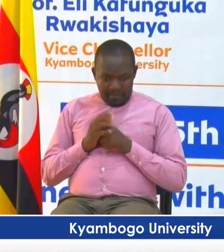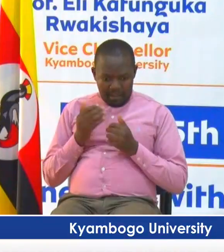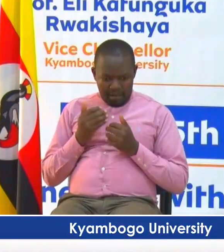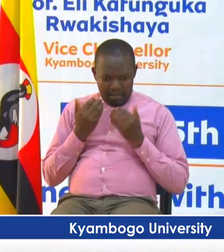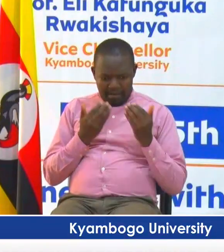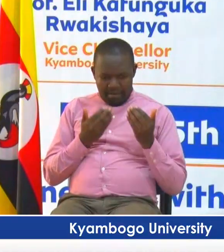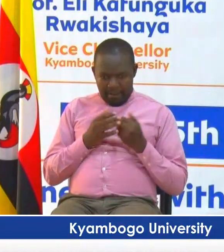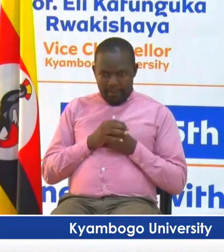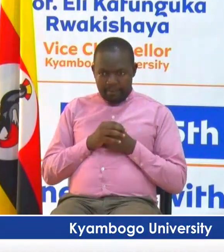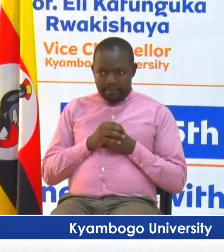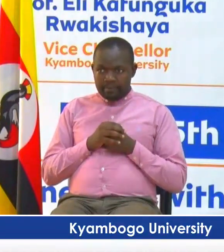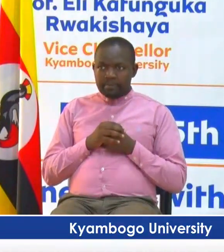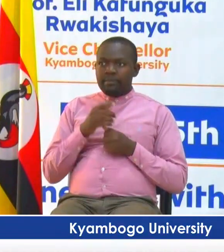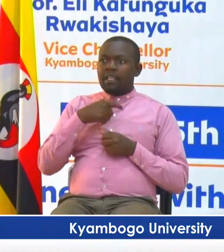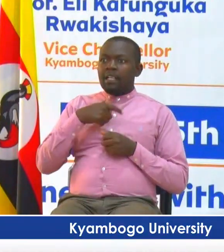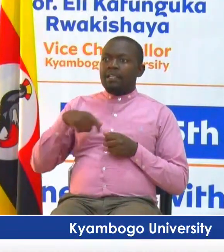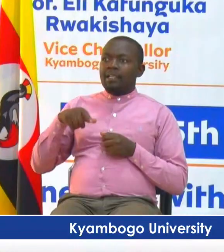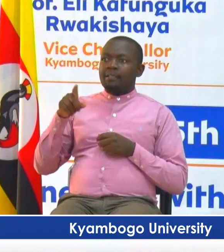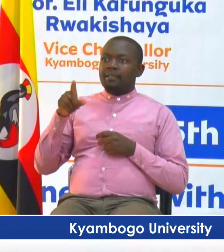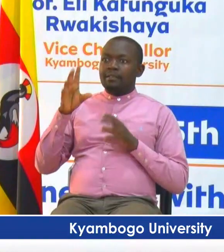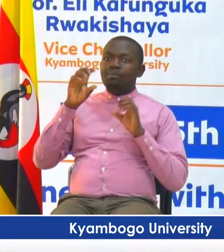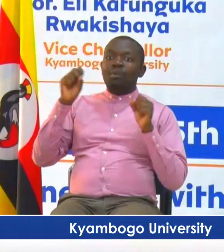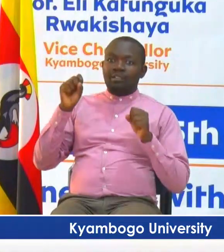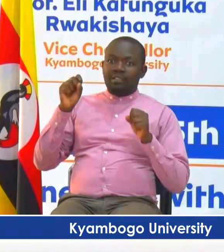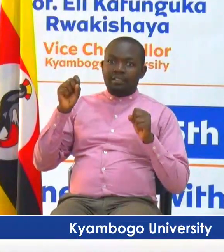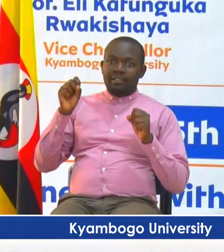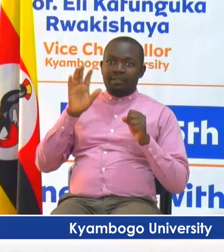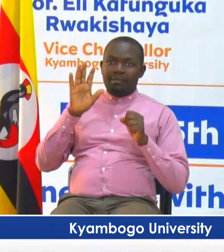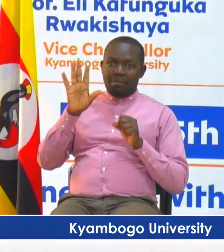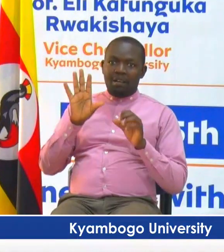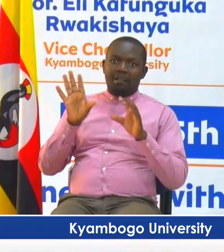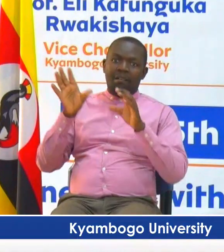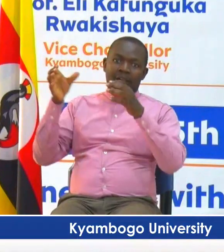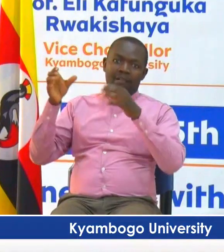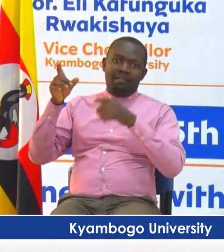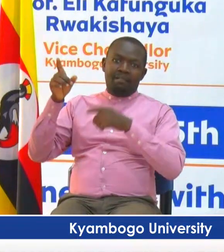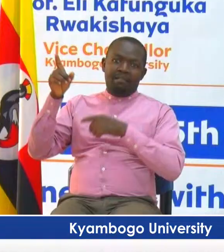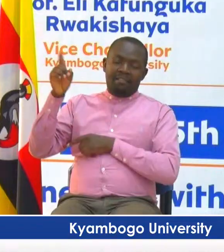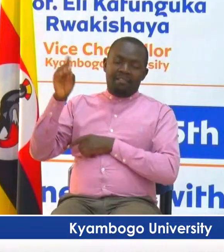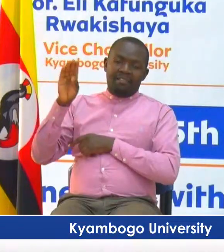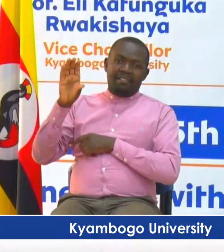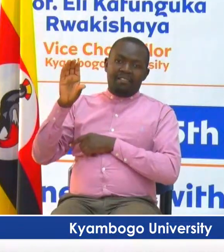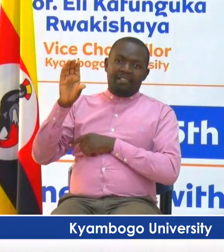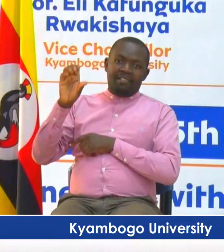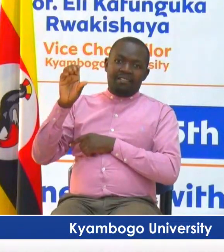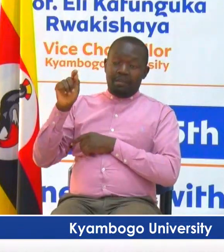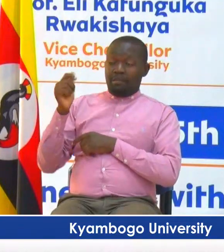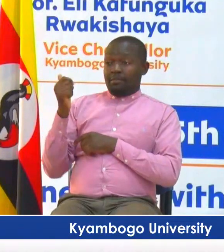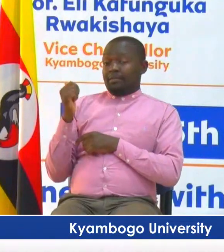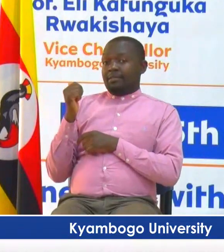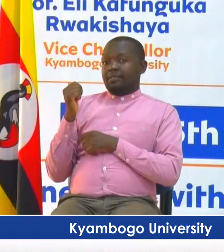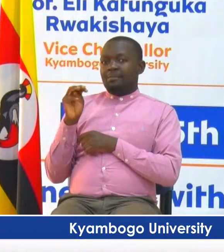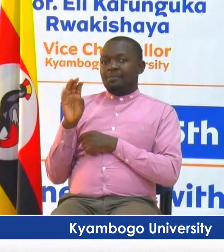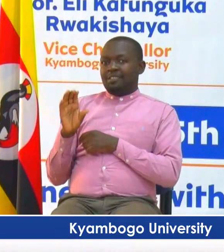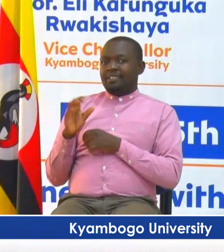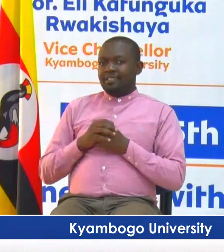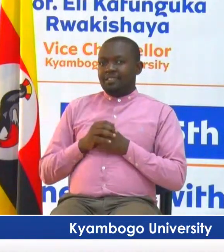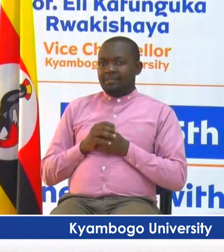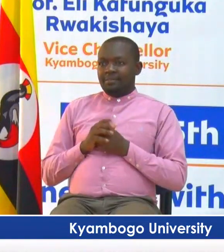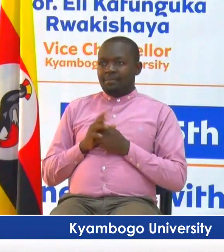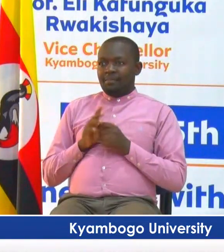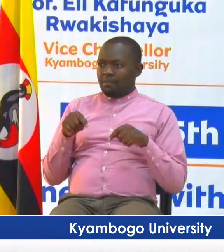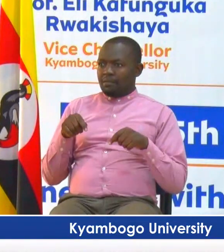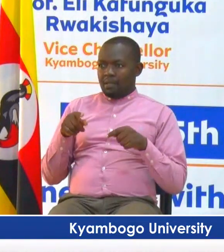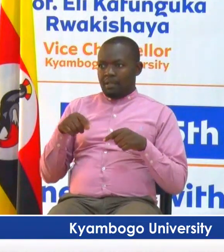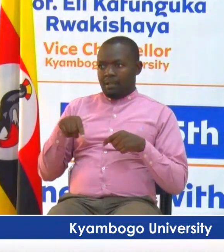thank the guild president and the cabinet. The guild president was our MC yesterday, but